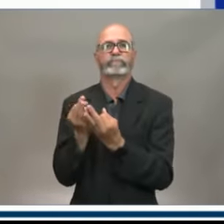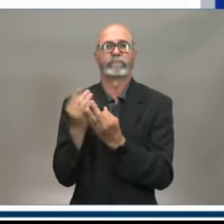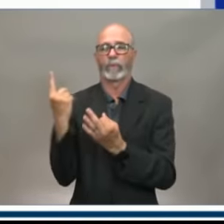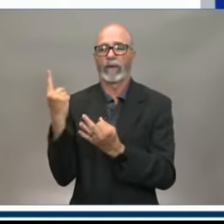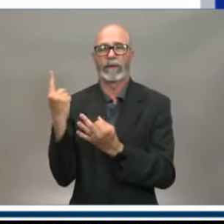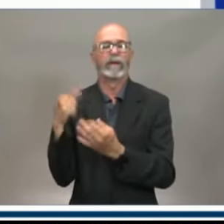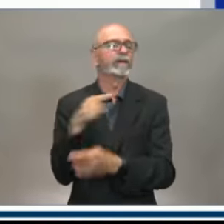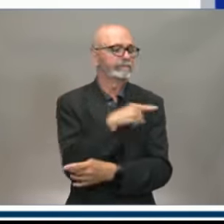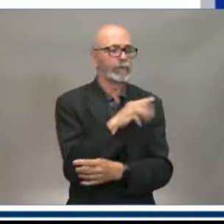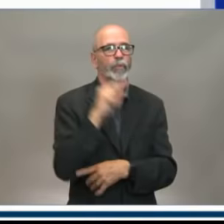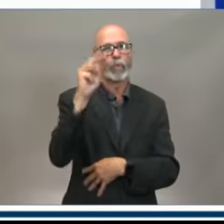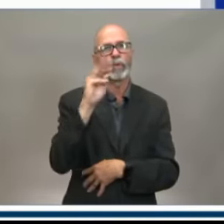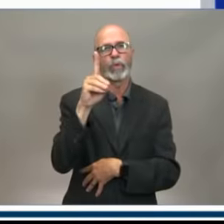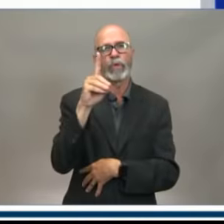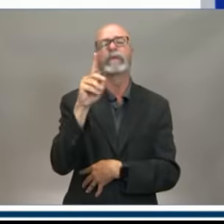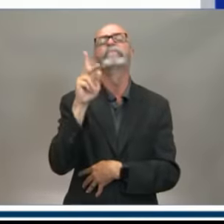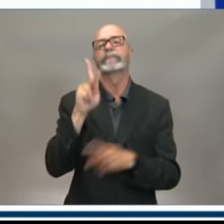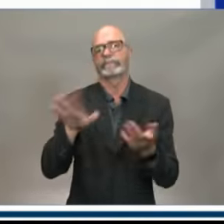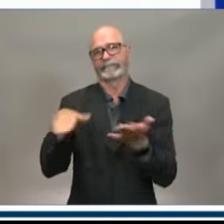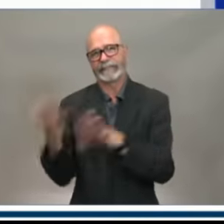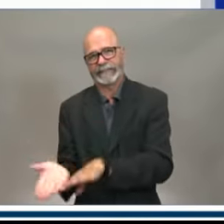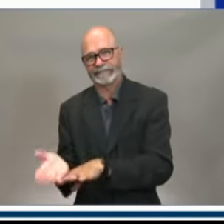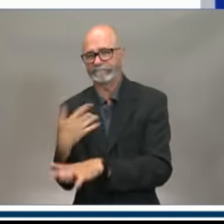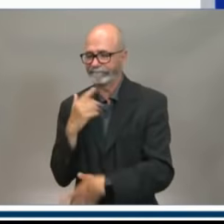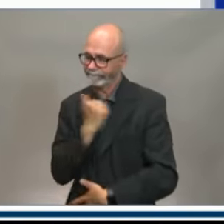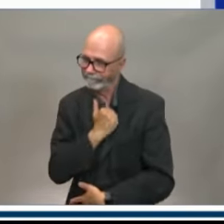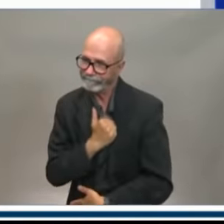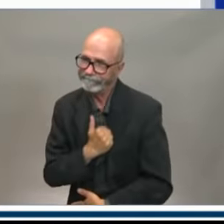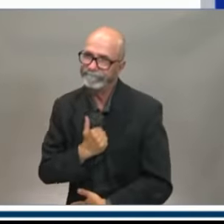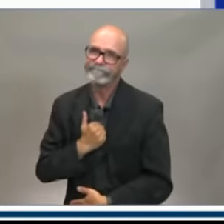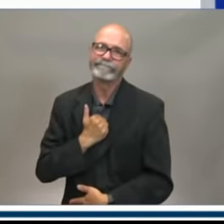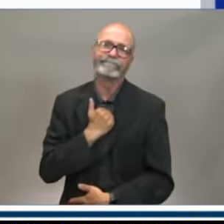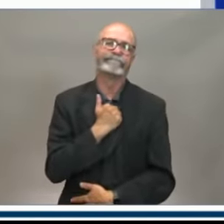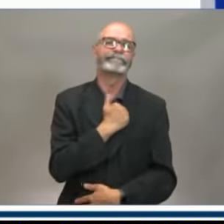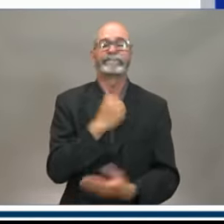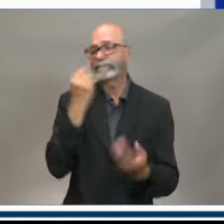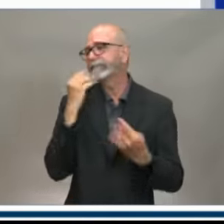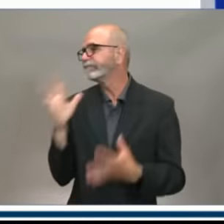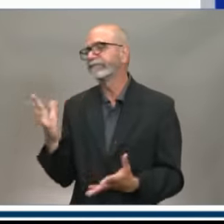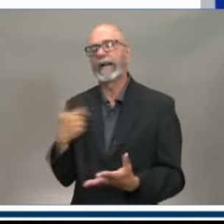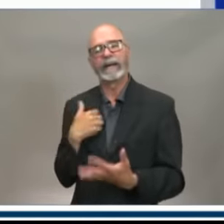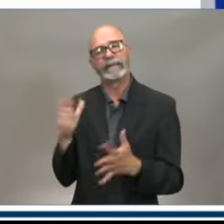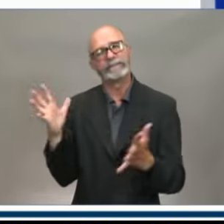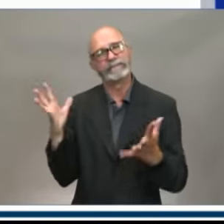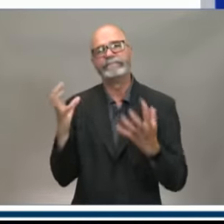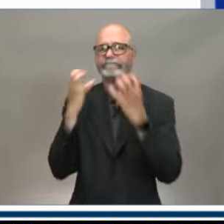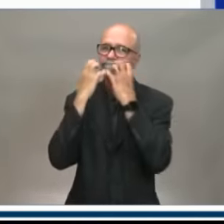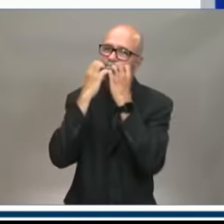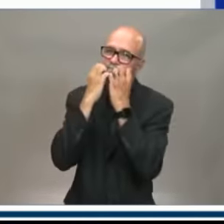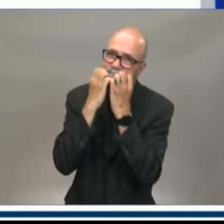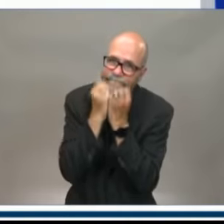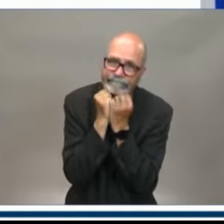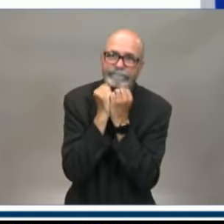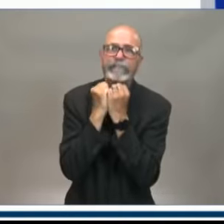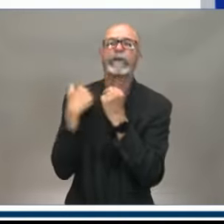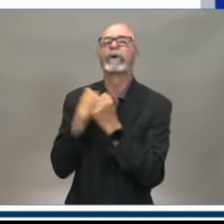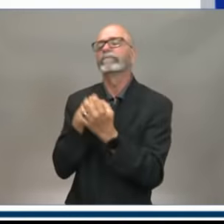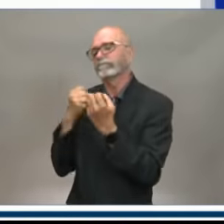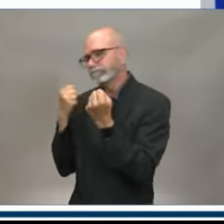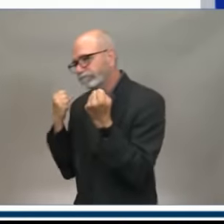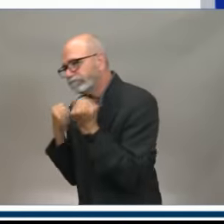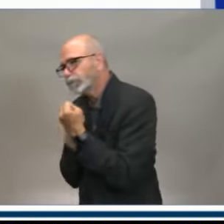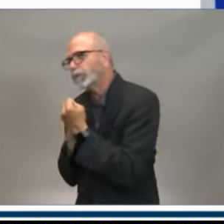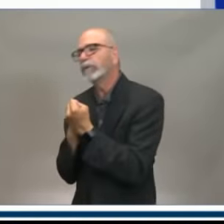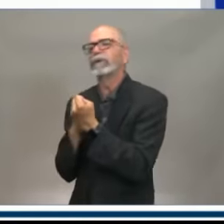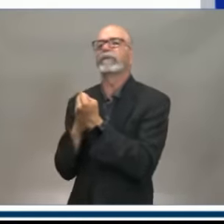deepest sympathies and condolences on their loss, and let them know that we as Nova Scotians are with them as they mourn. And